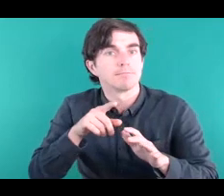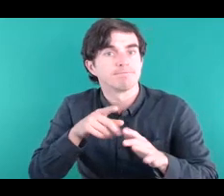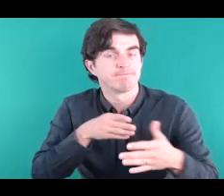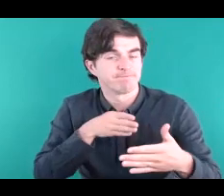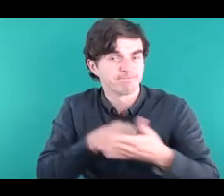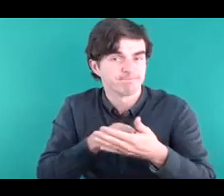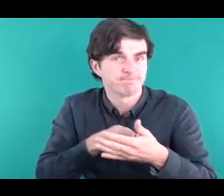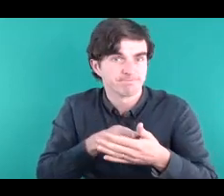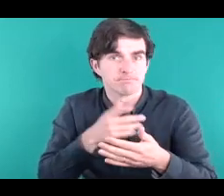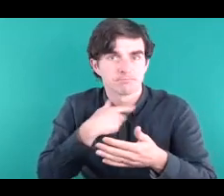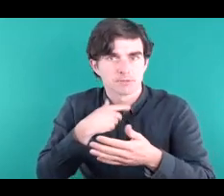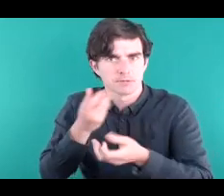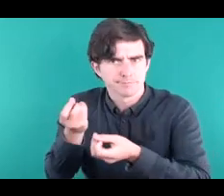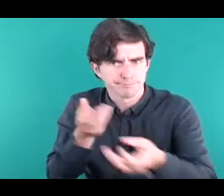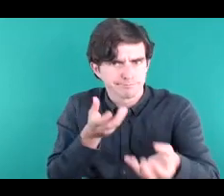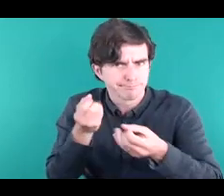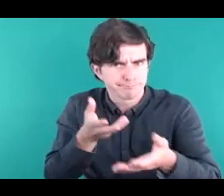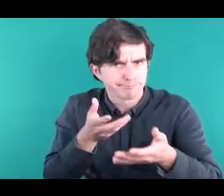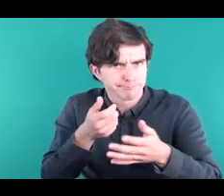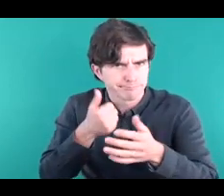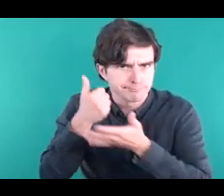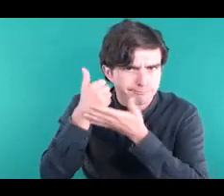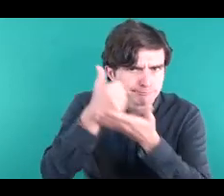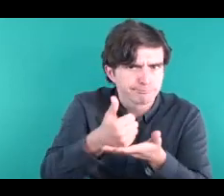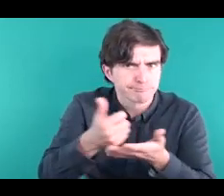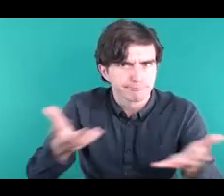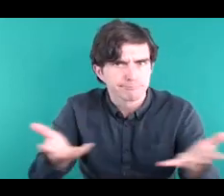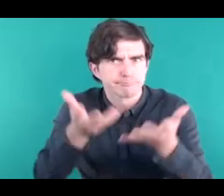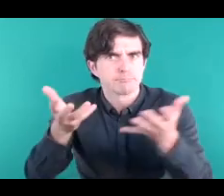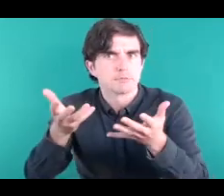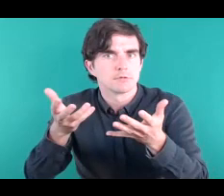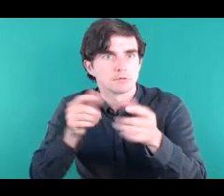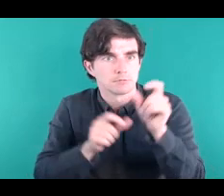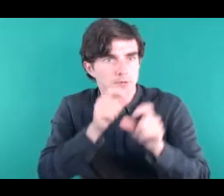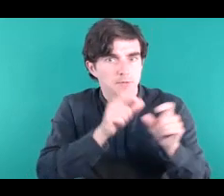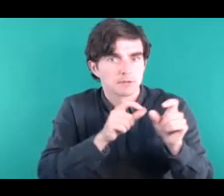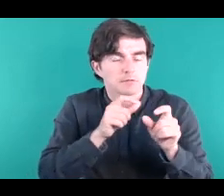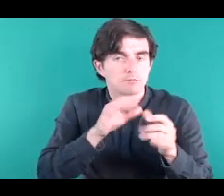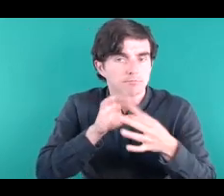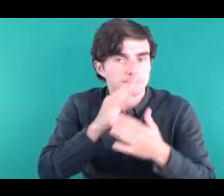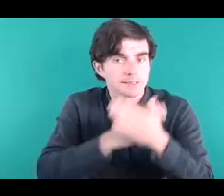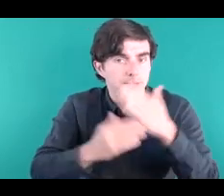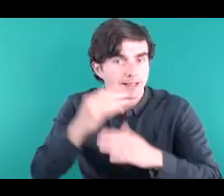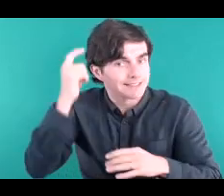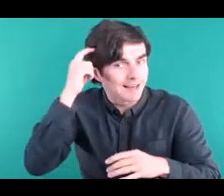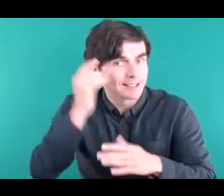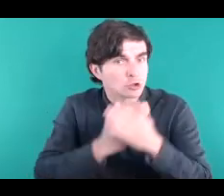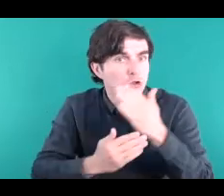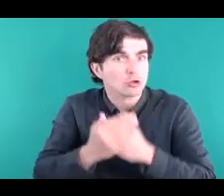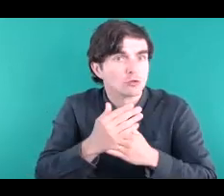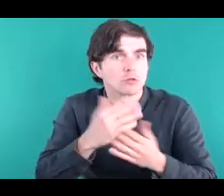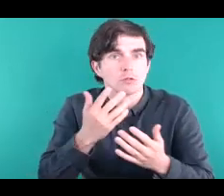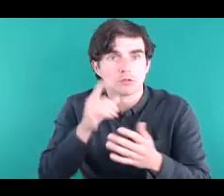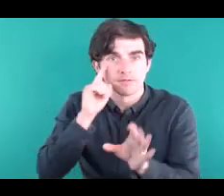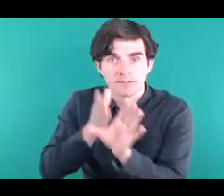assessment scheme. And this is why we are building a guidance that is more based on multi-stage approach. And we